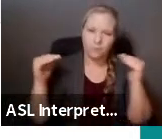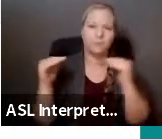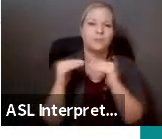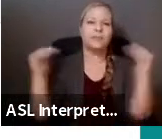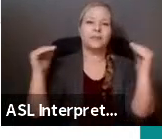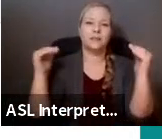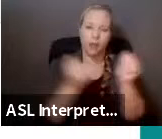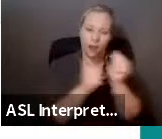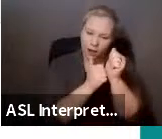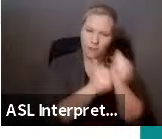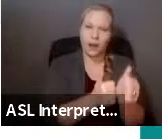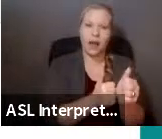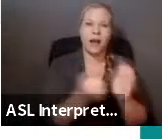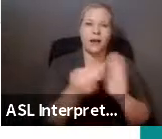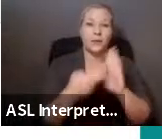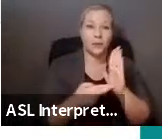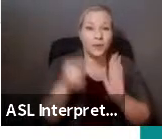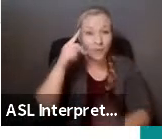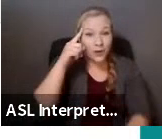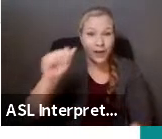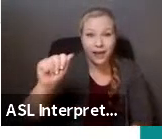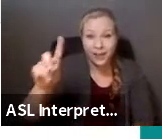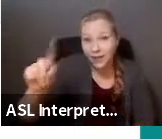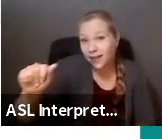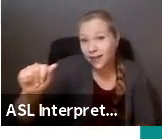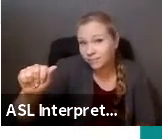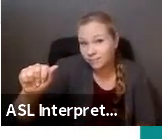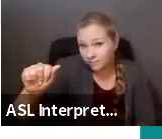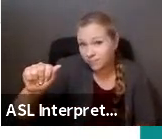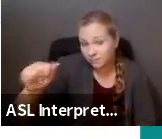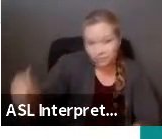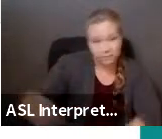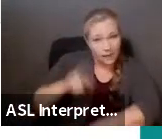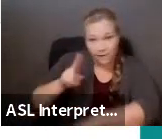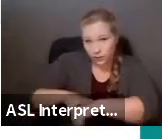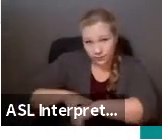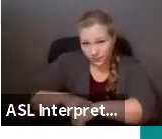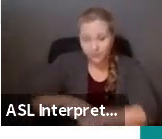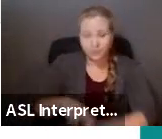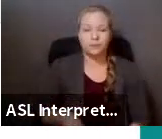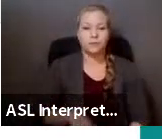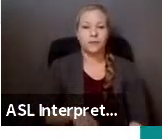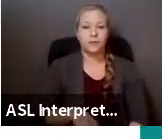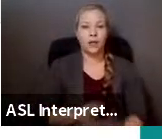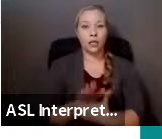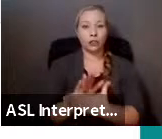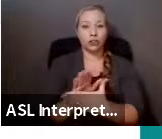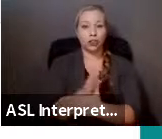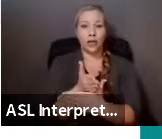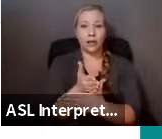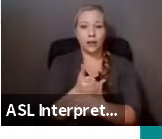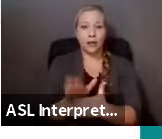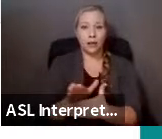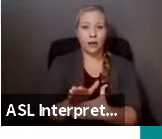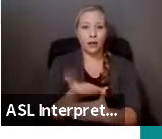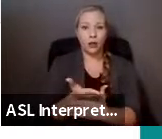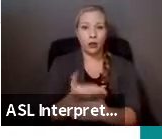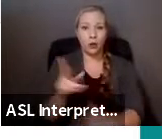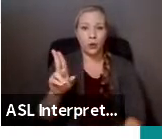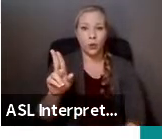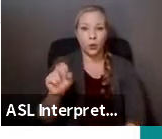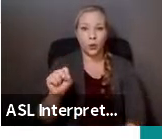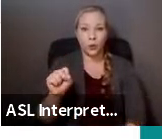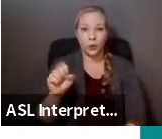ADA compliant. The shared use, there will be a dedicated shared use path, meaning separate from